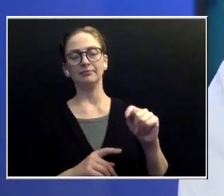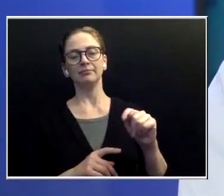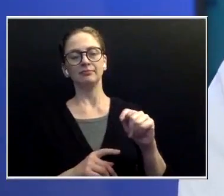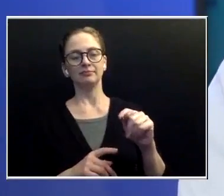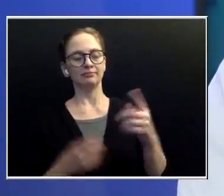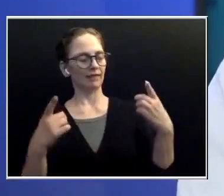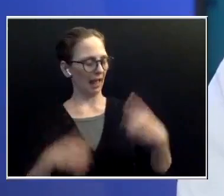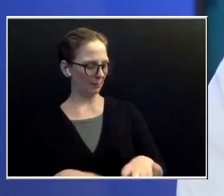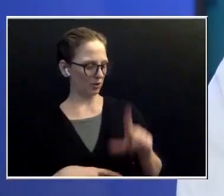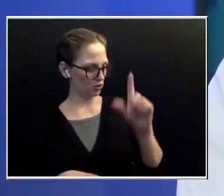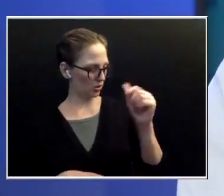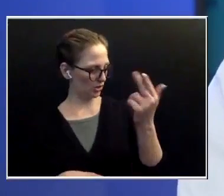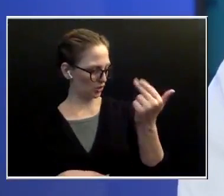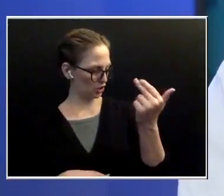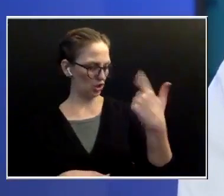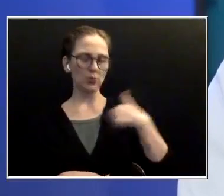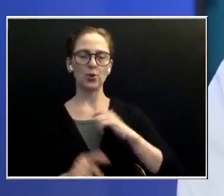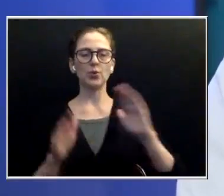comparing actually